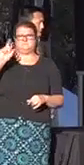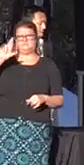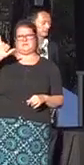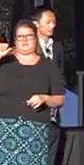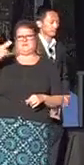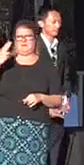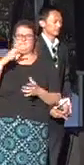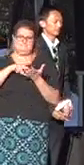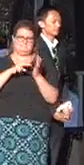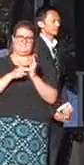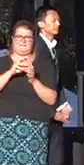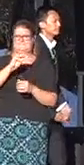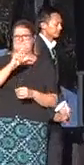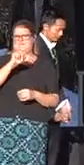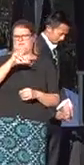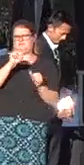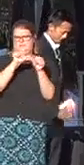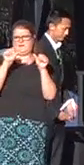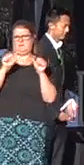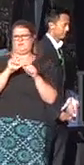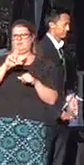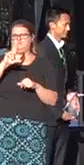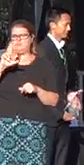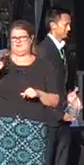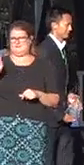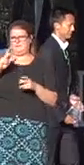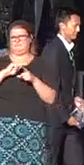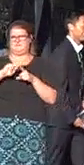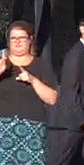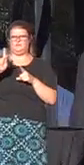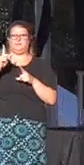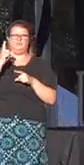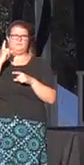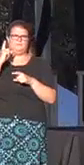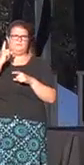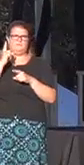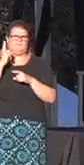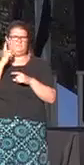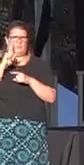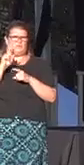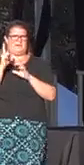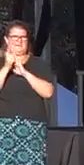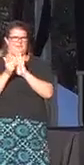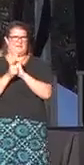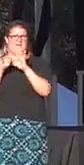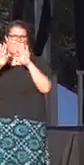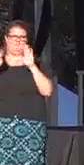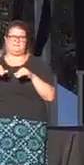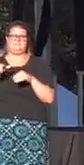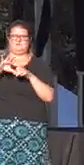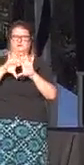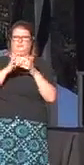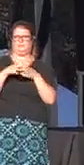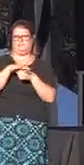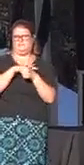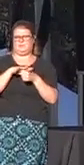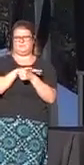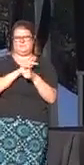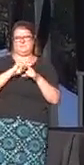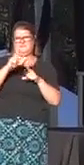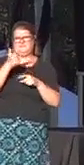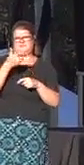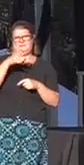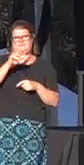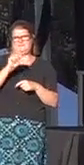Mariah stands for Metro Area Real Estate Professionals for Young Adult Housing. It's a group of local professionals in the LGBT